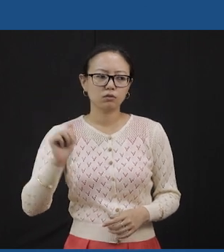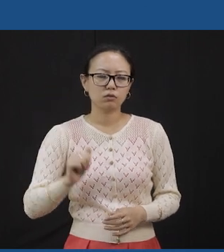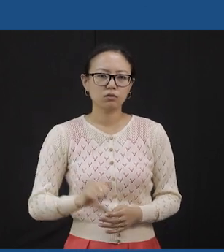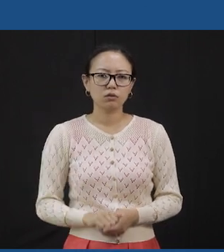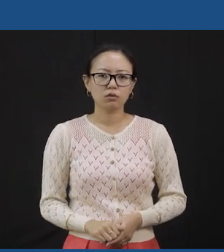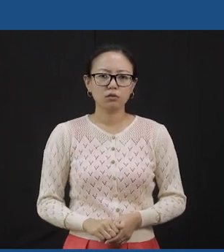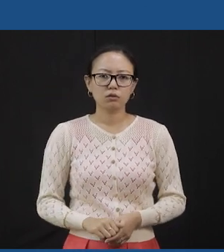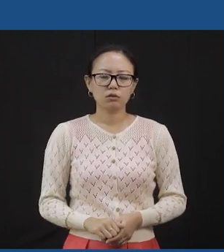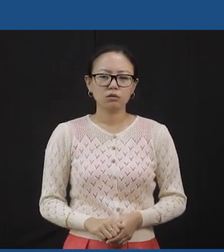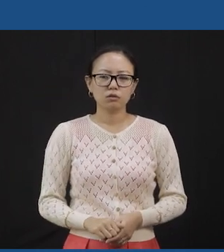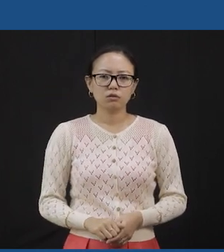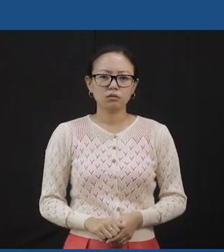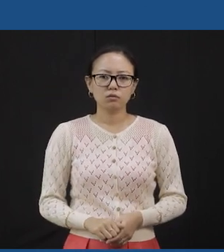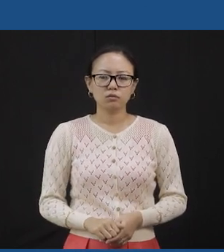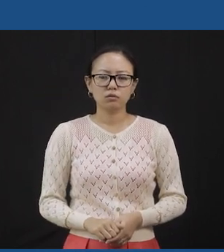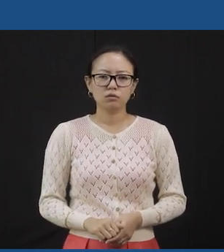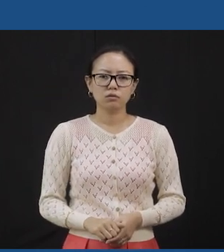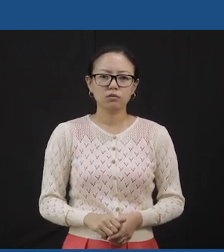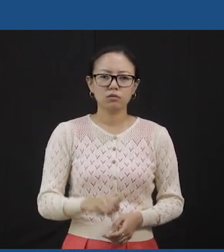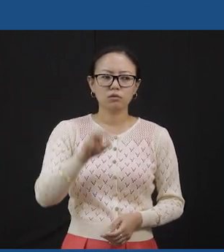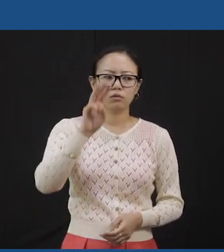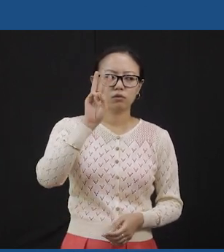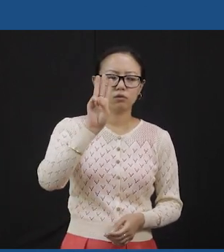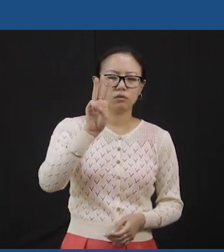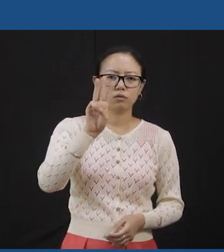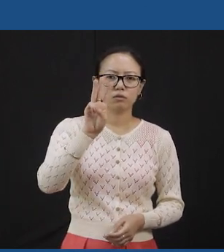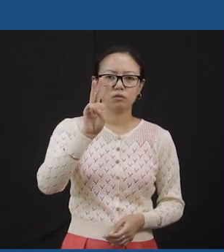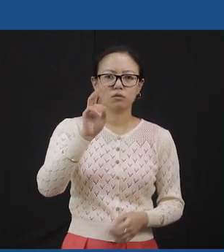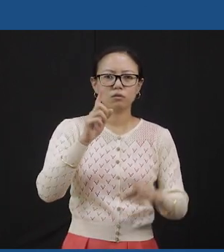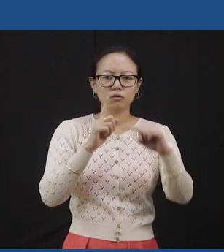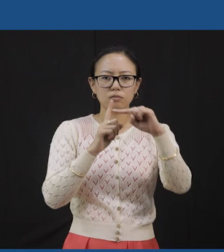Next, tens place. 3 plus 6